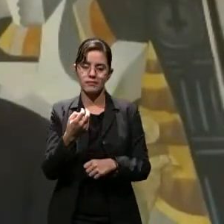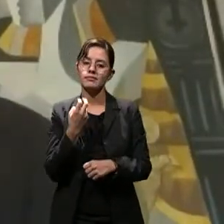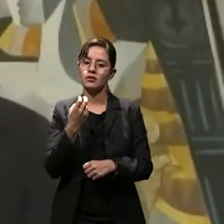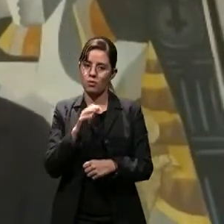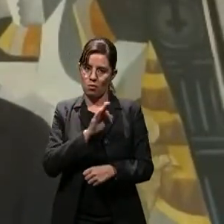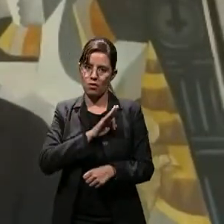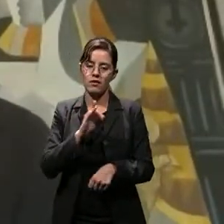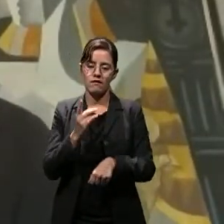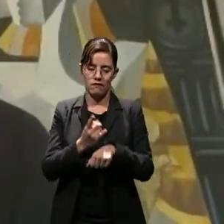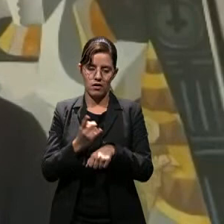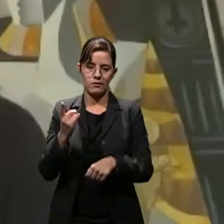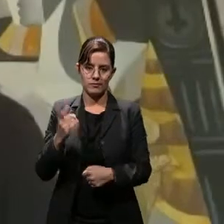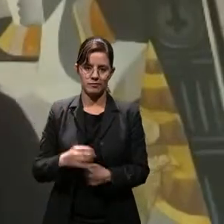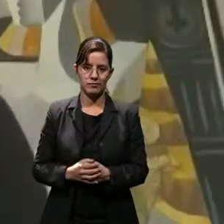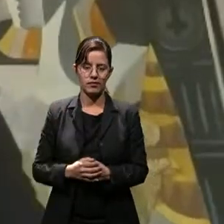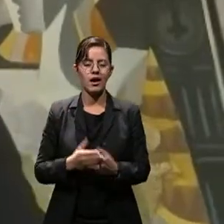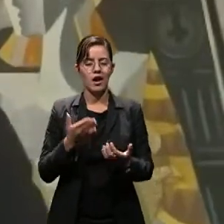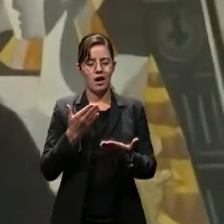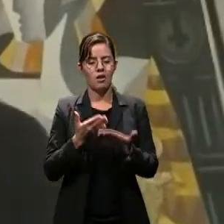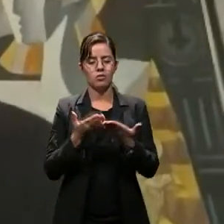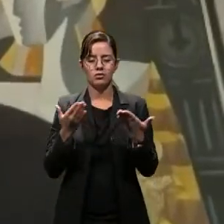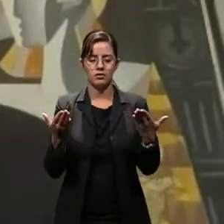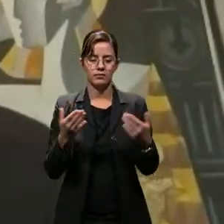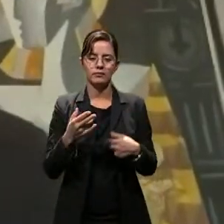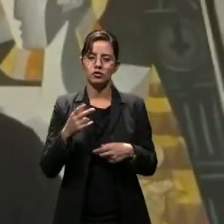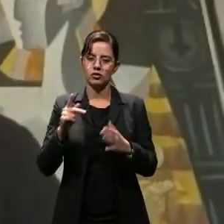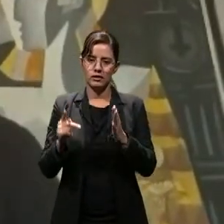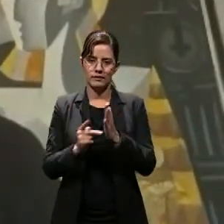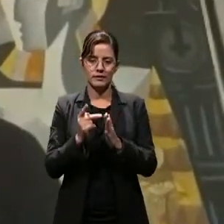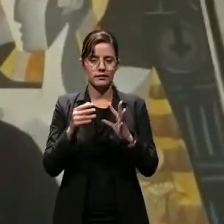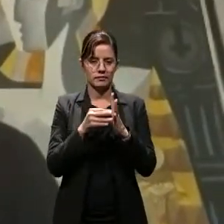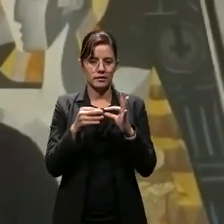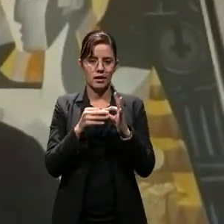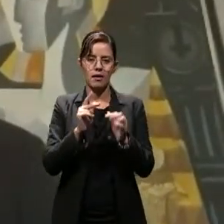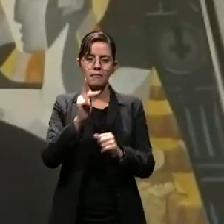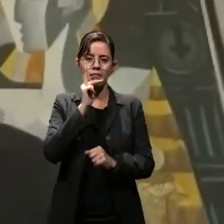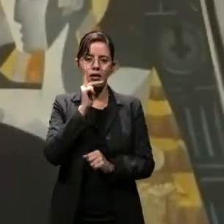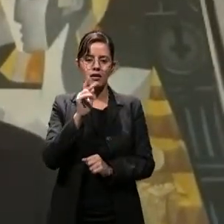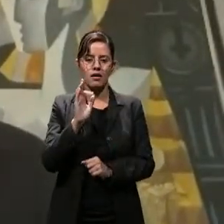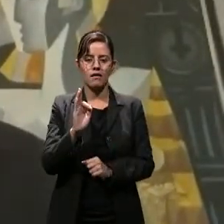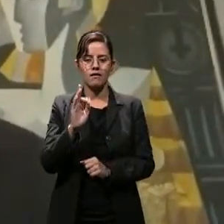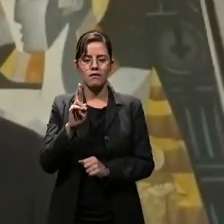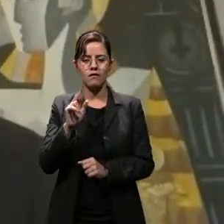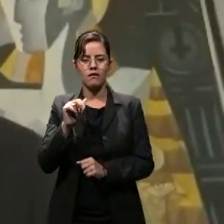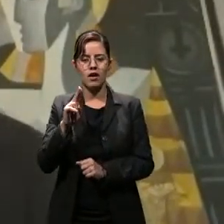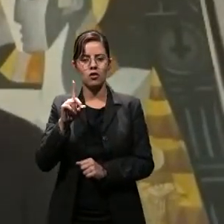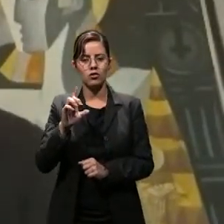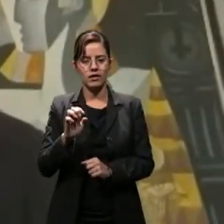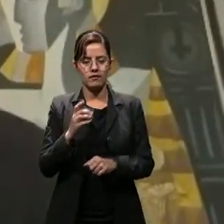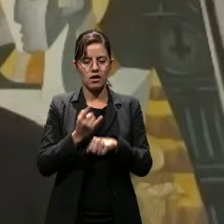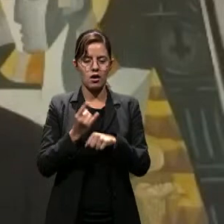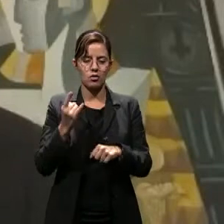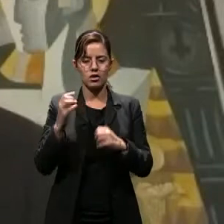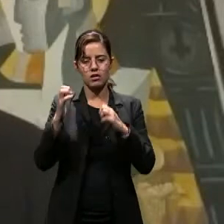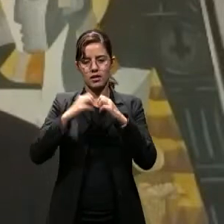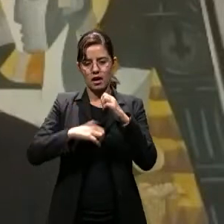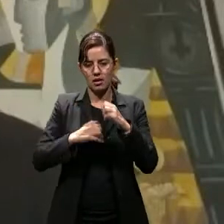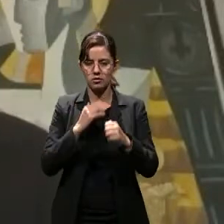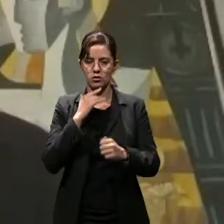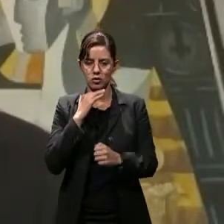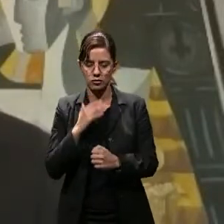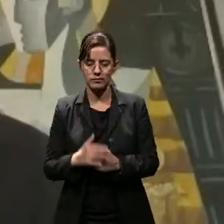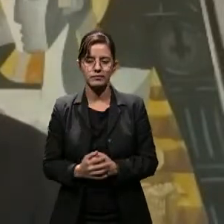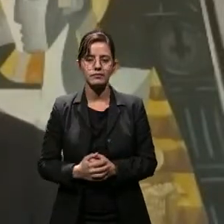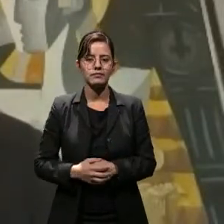co-opted. Now, let's go back to the fraud word. When we break down